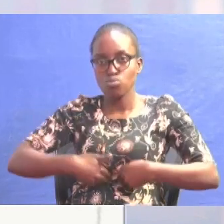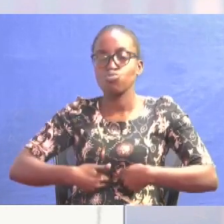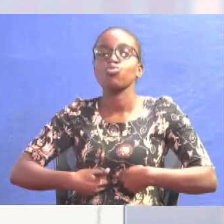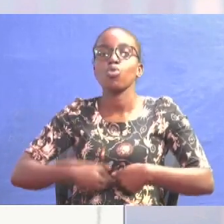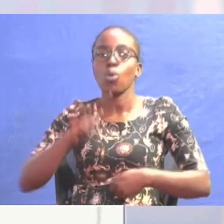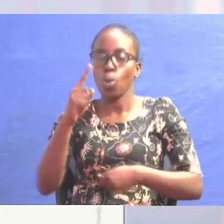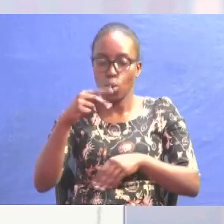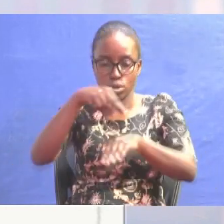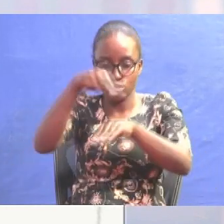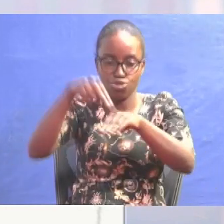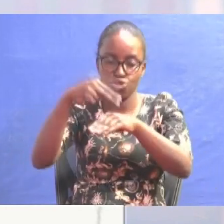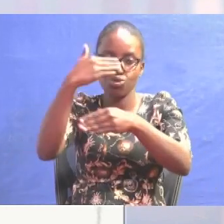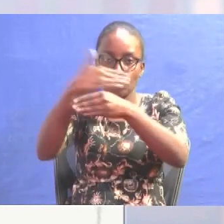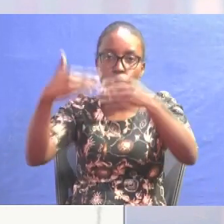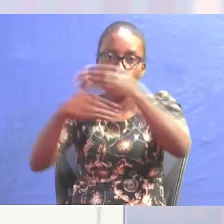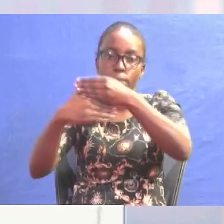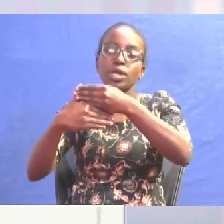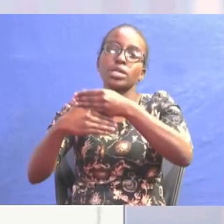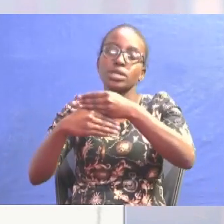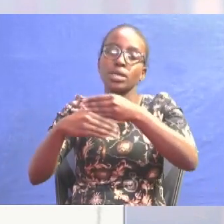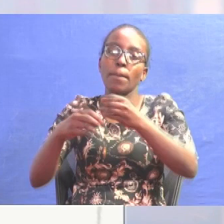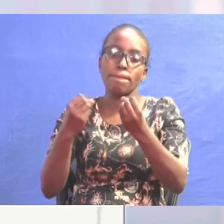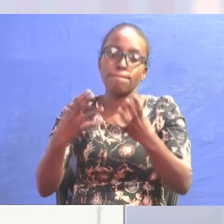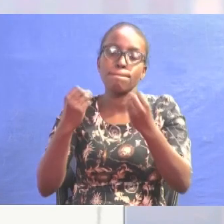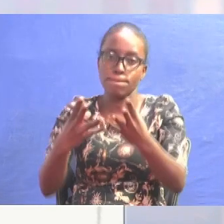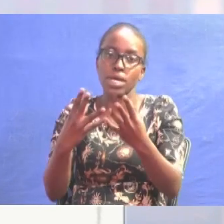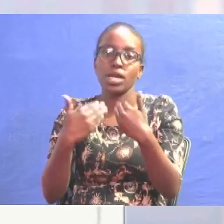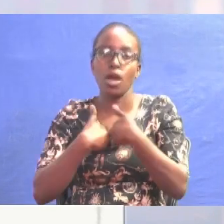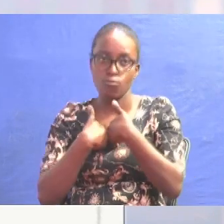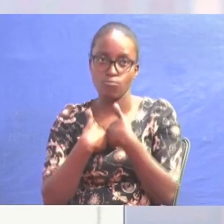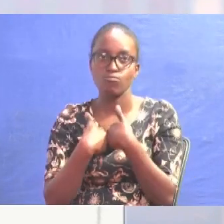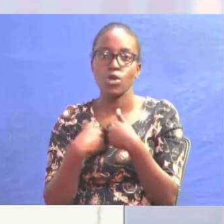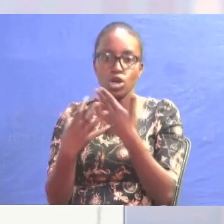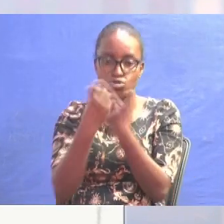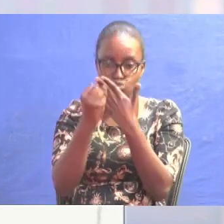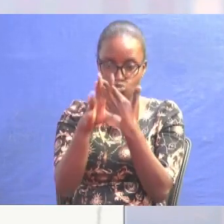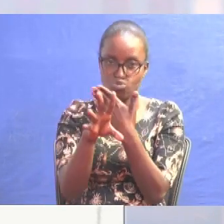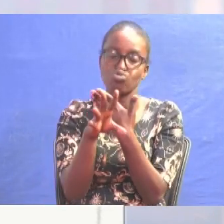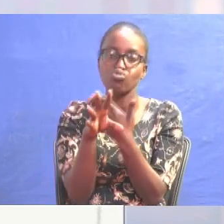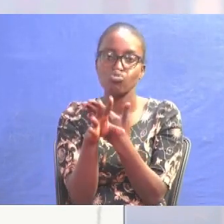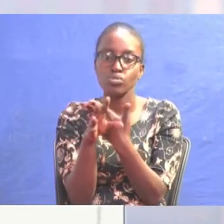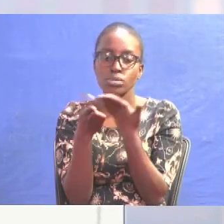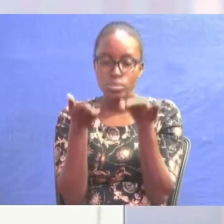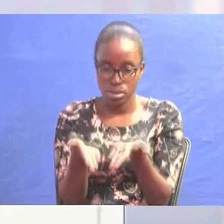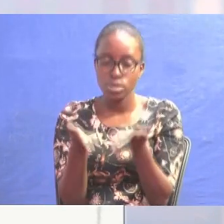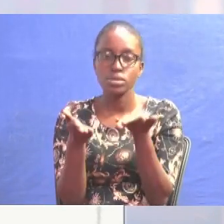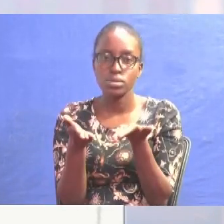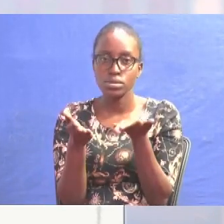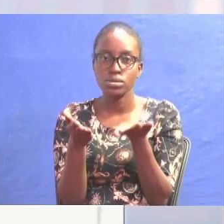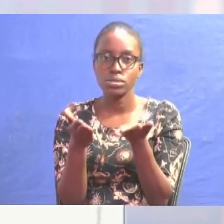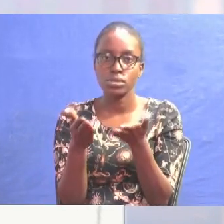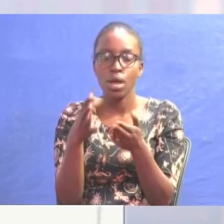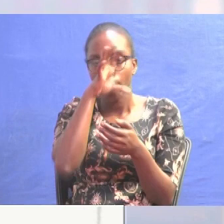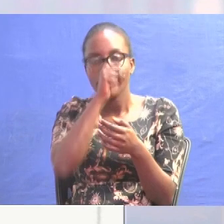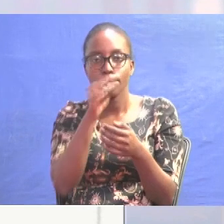nation building, and of course, majority. Well, as we reflect on this, the misses that we have made as a